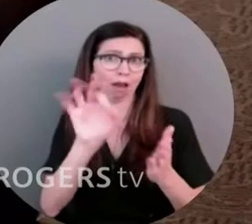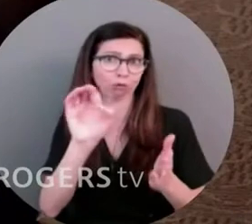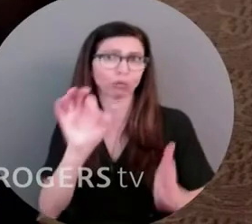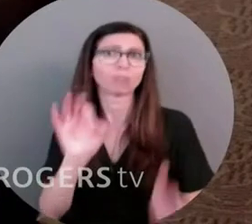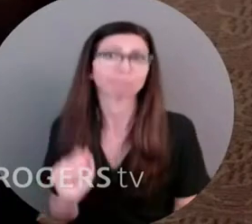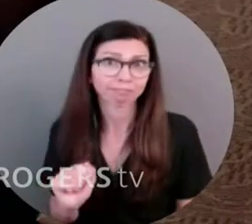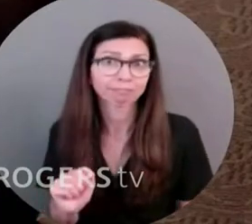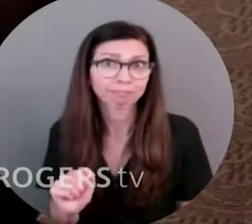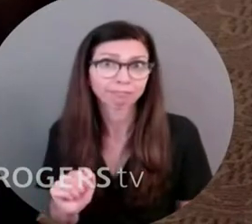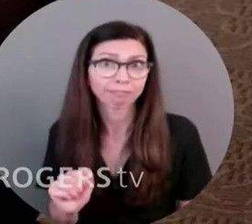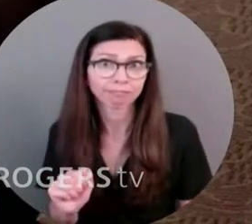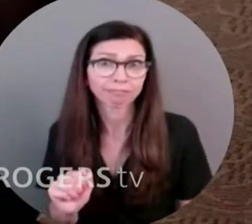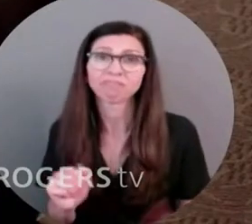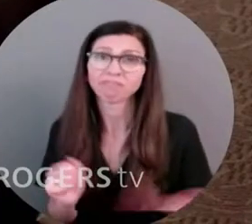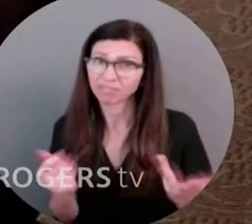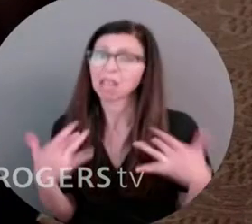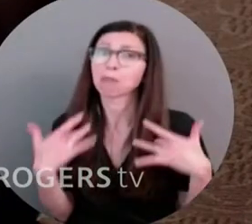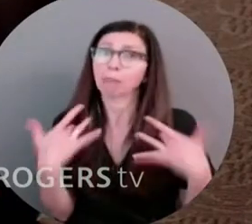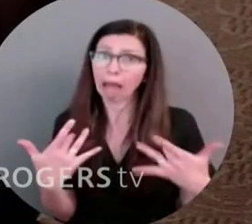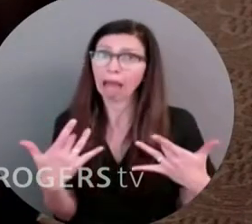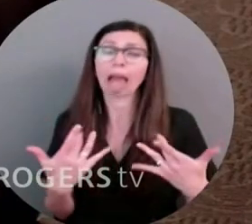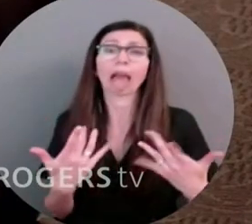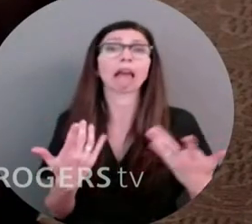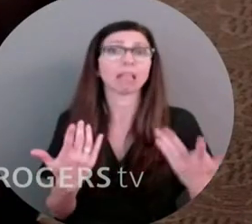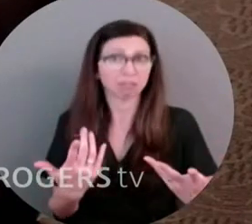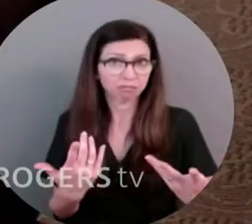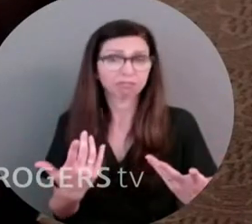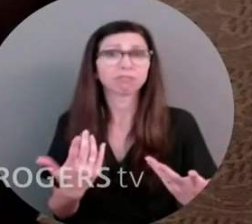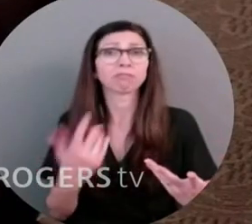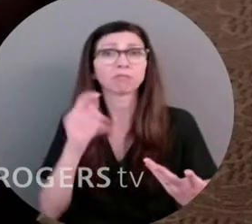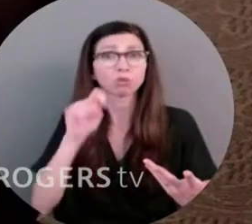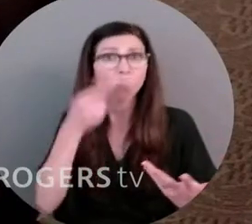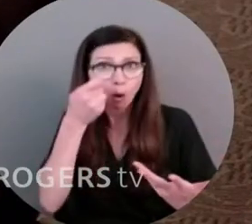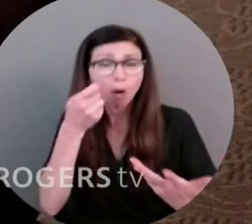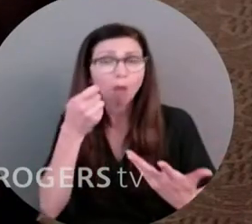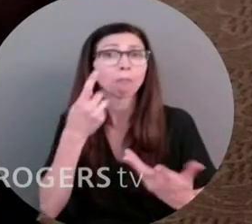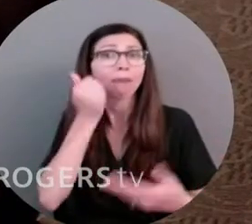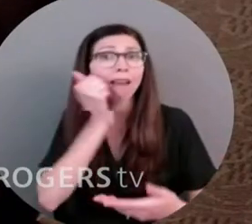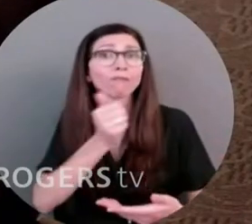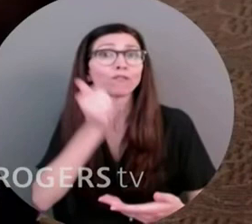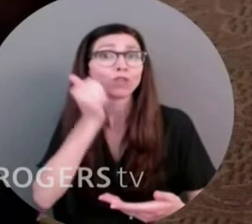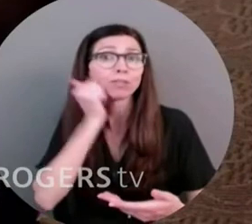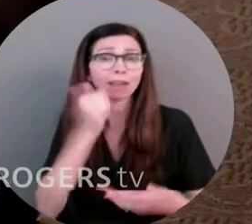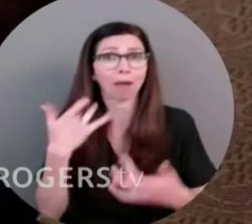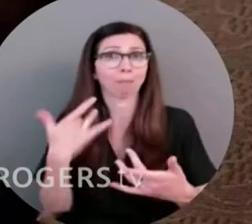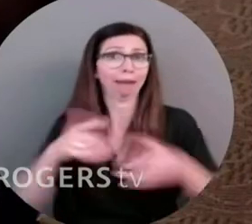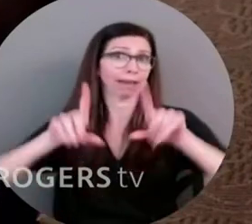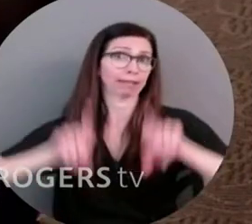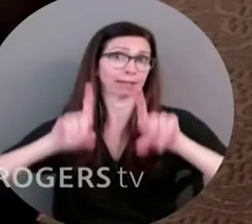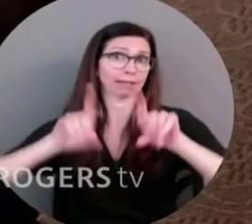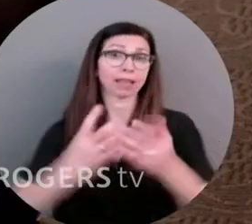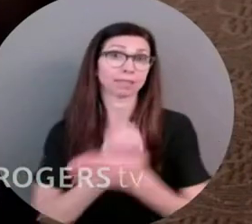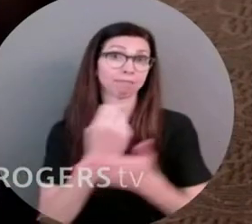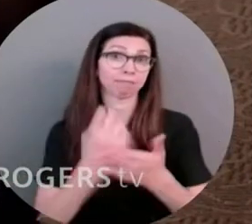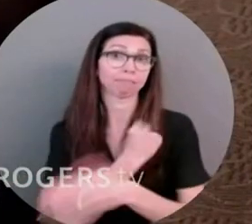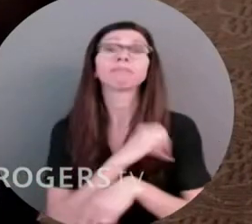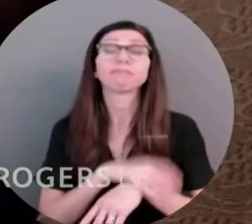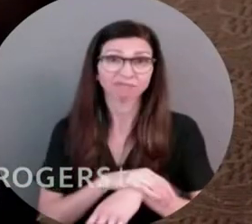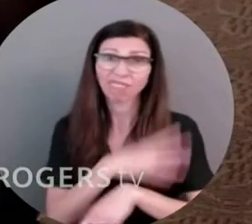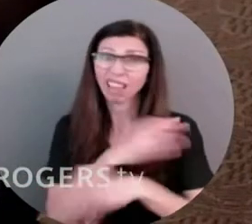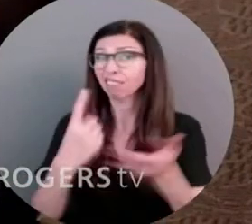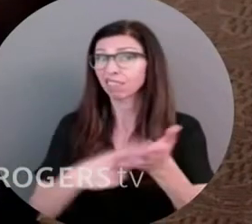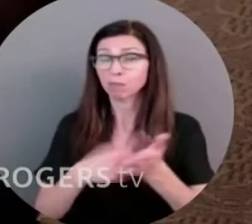perform 1,900 swabs through the system each day, and we have at times exceeded that